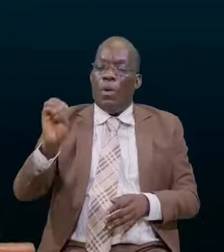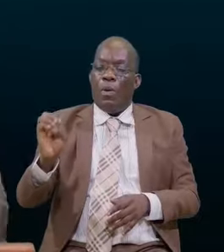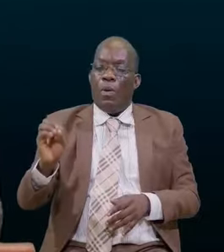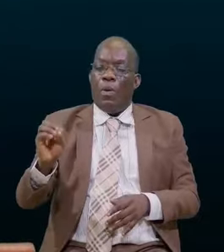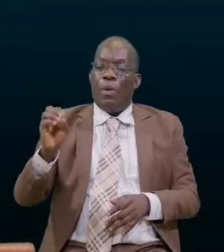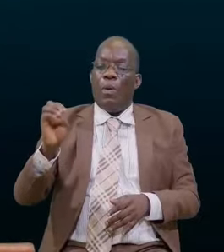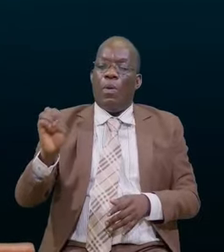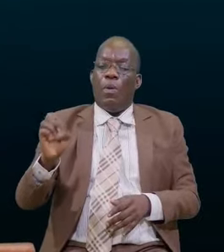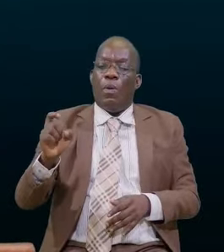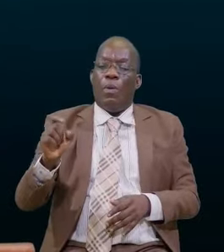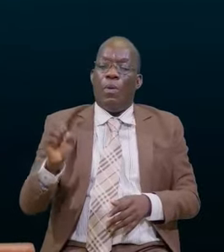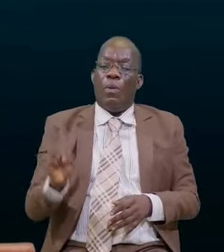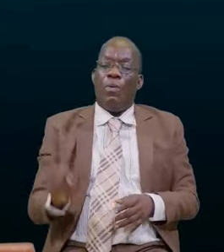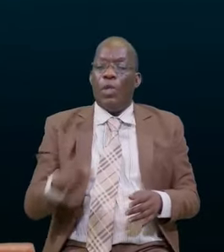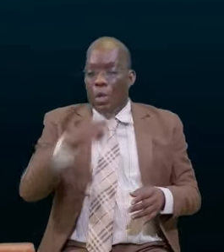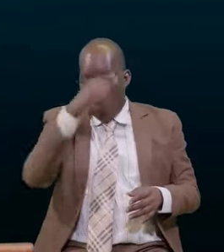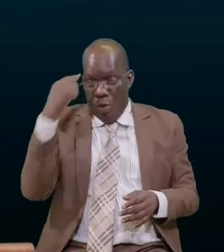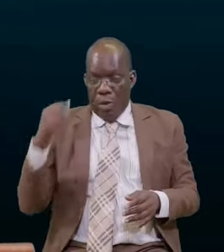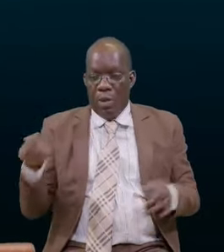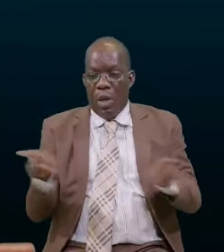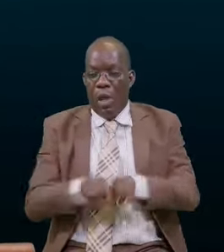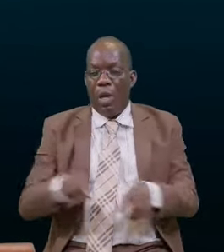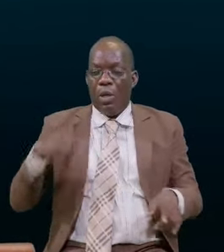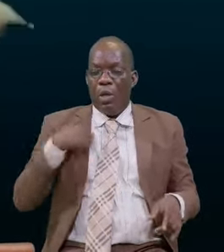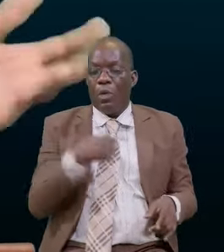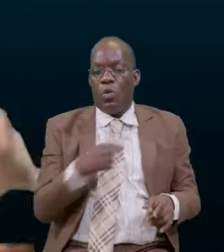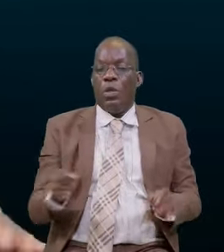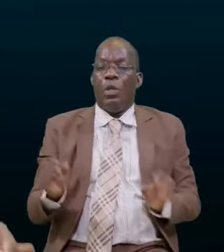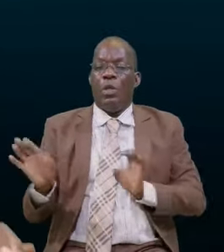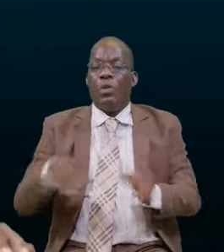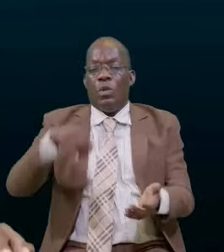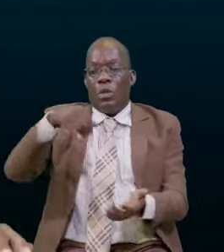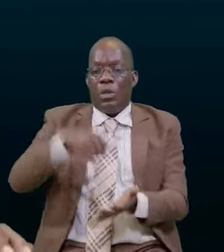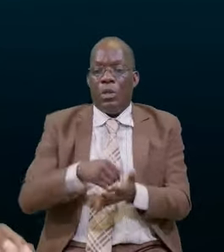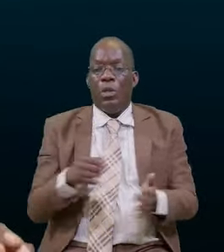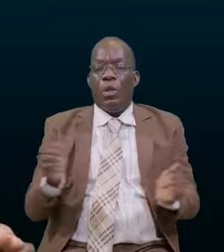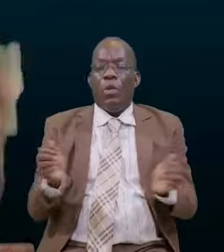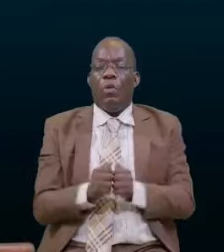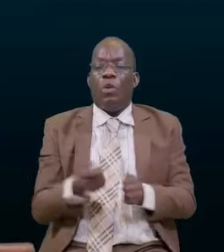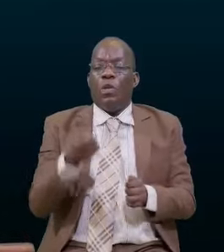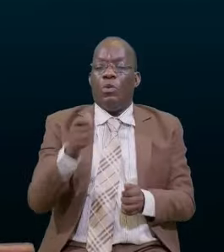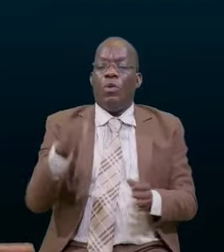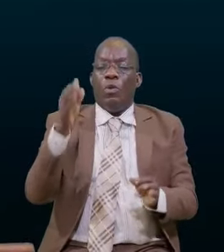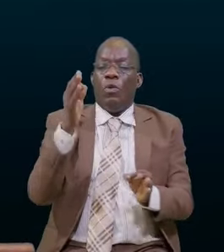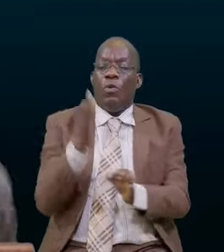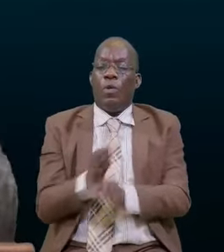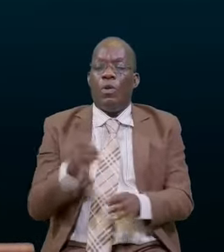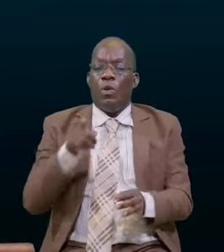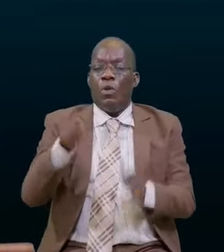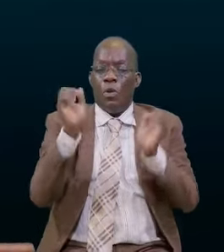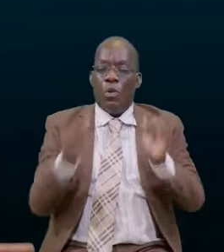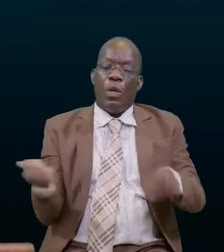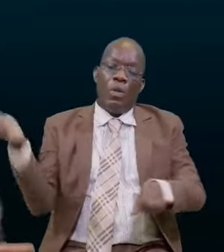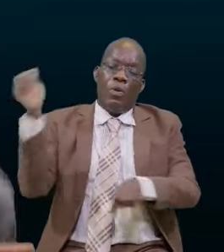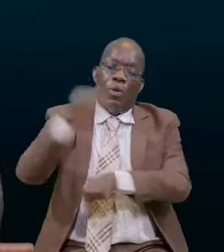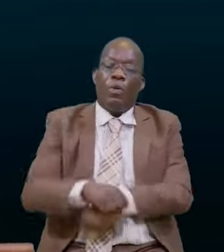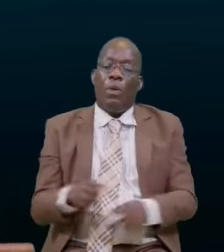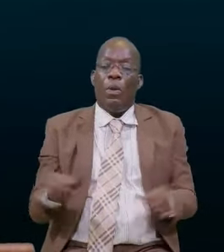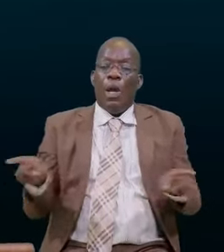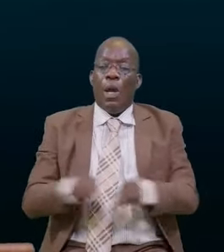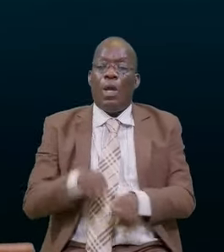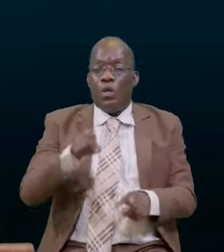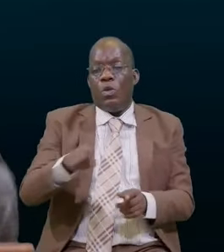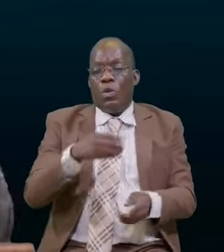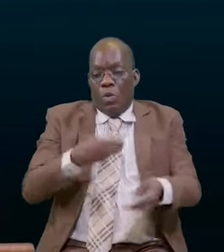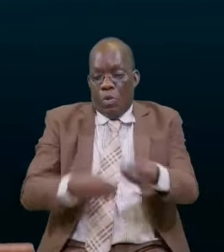because as you replace the little foxes with little faith you can overcome as you replace the little foxes the